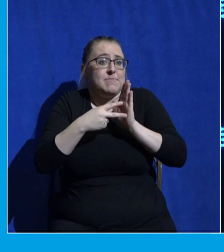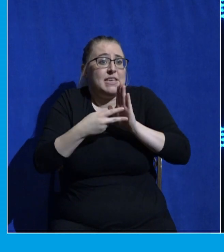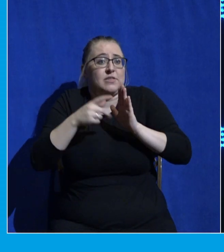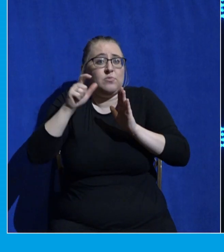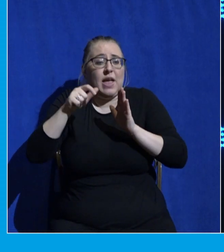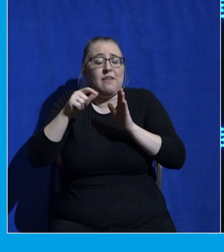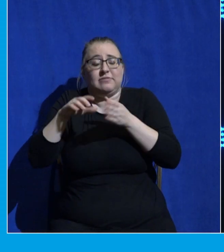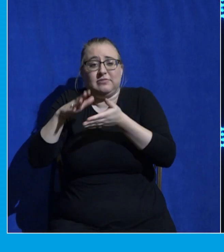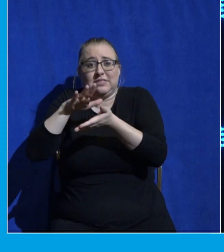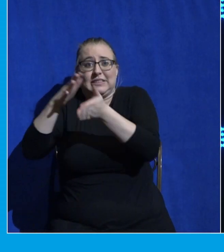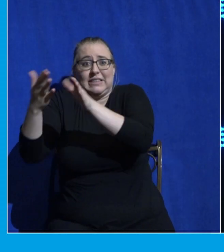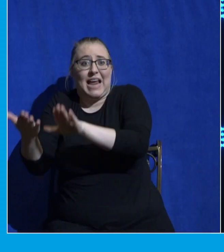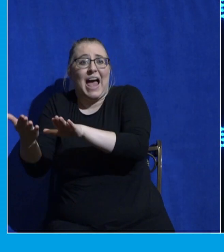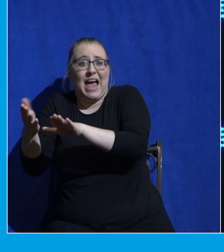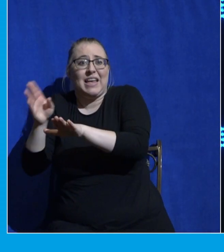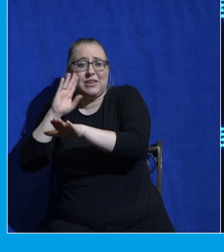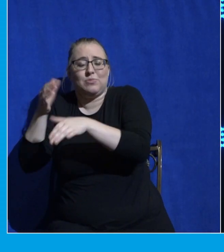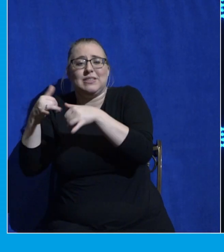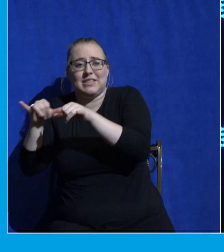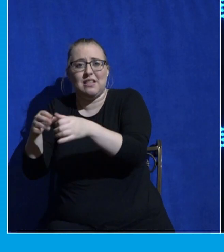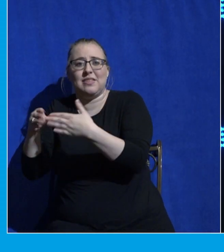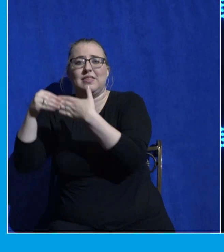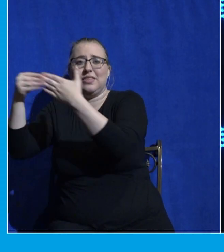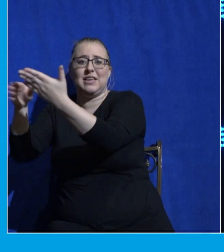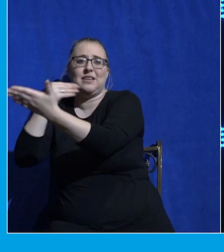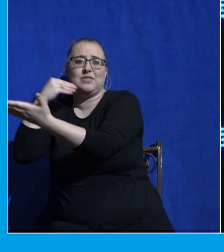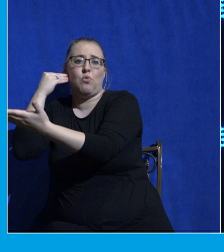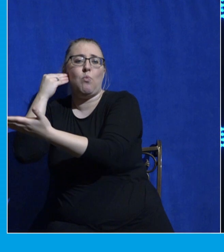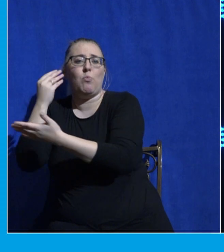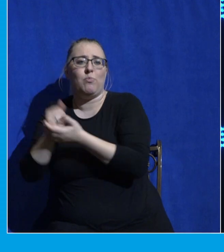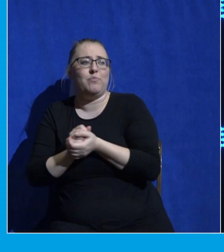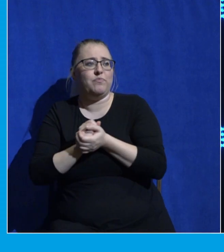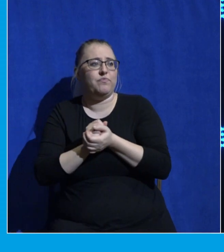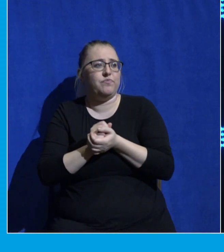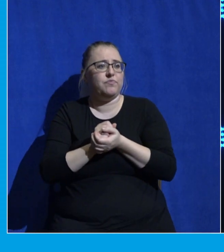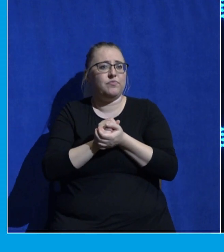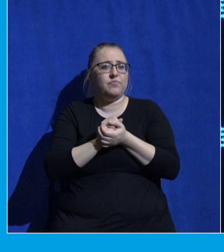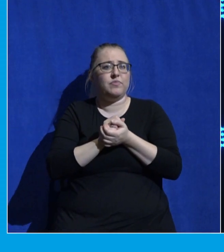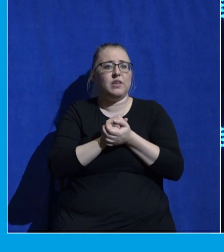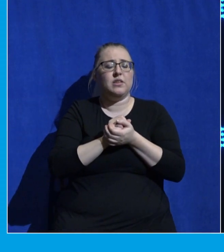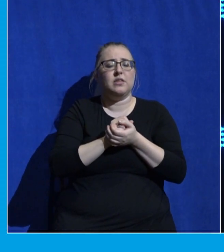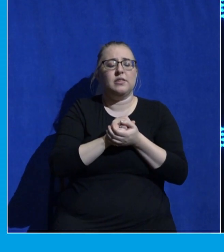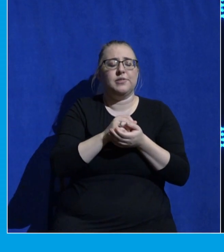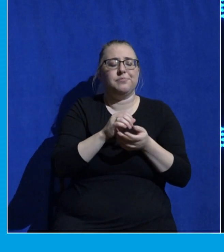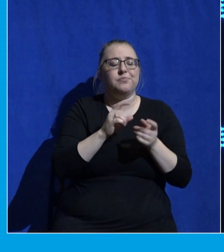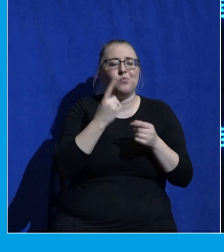death. This is the gospel. Here's what I love about Psalm 121.